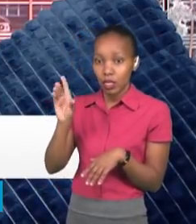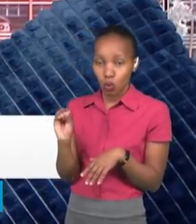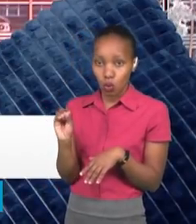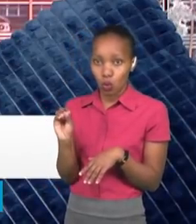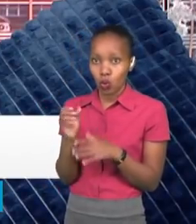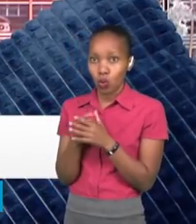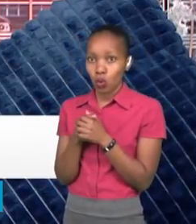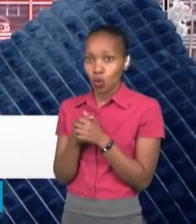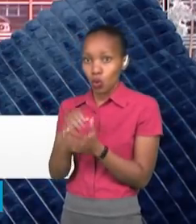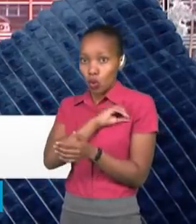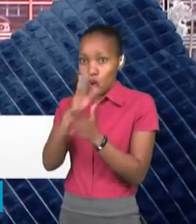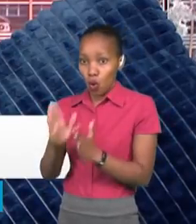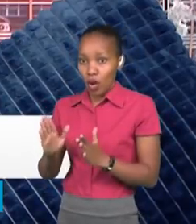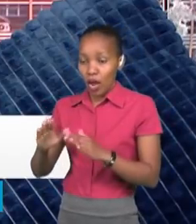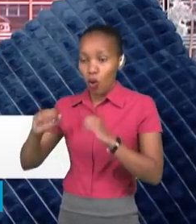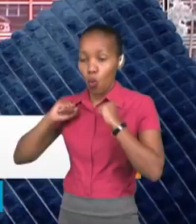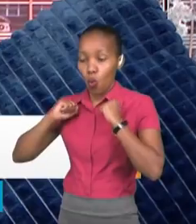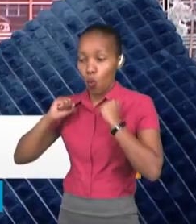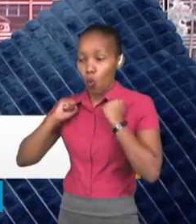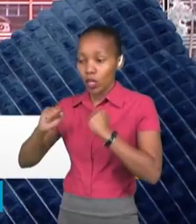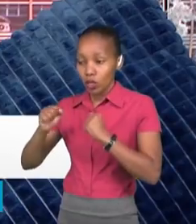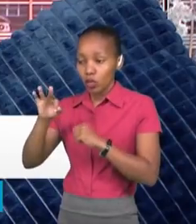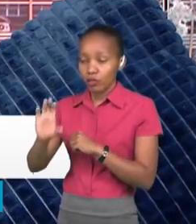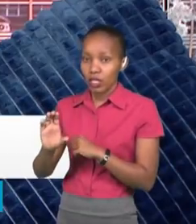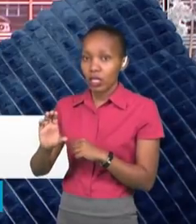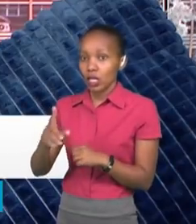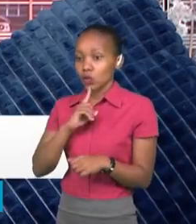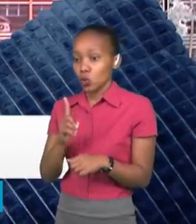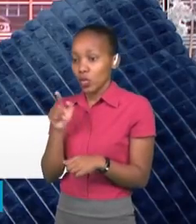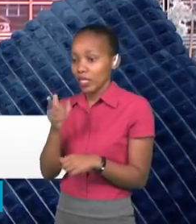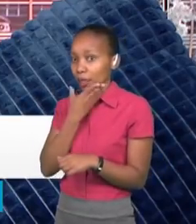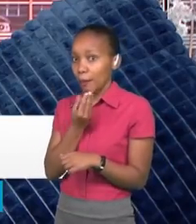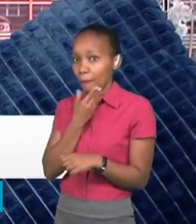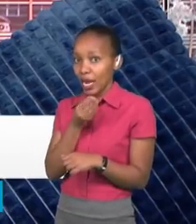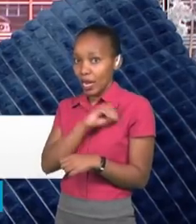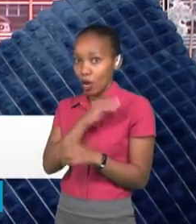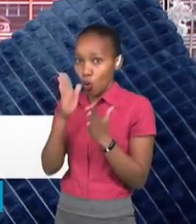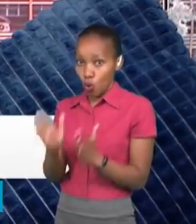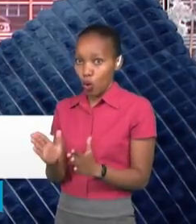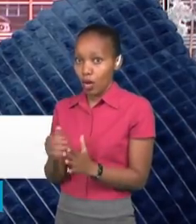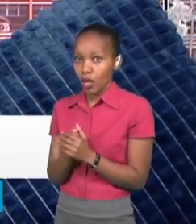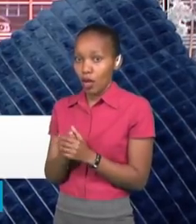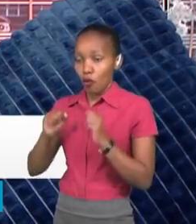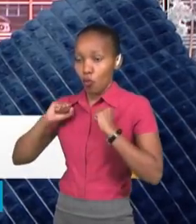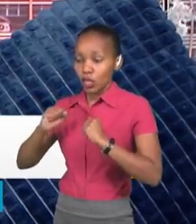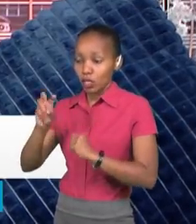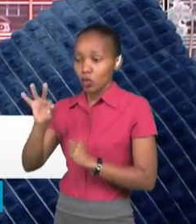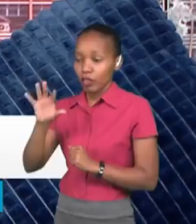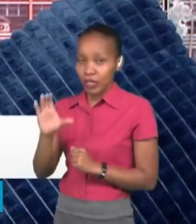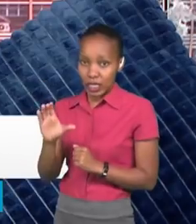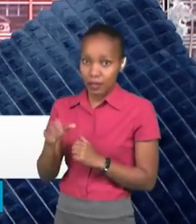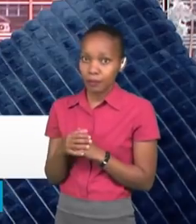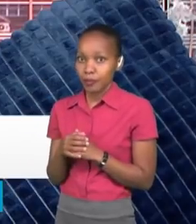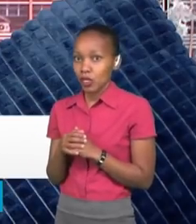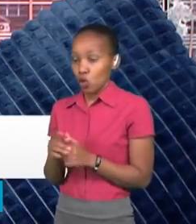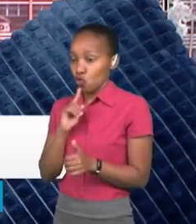the majority owner of Wazito. Mm-hmm. So that means he's more or less the owner, okay, of Wazito. Okay. So